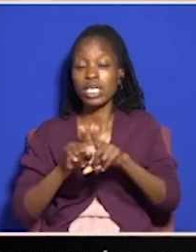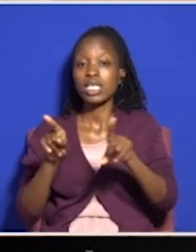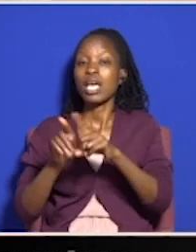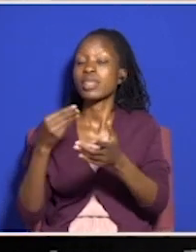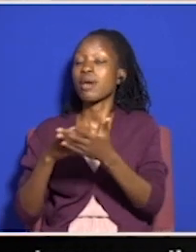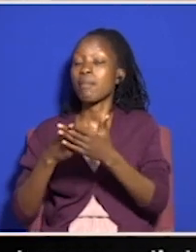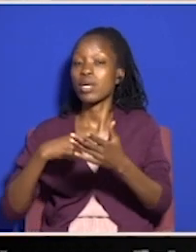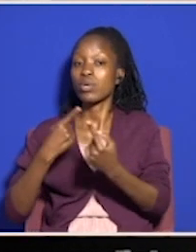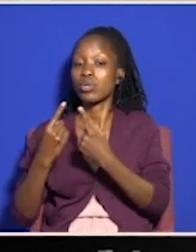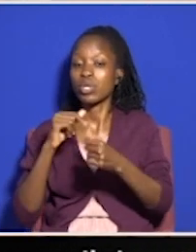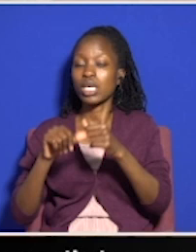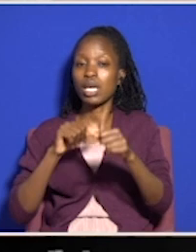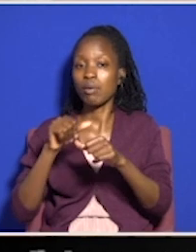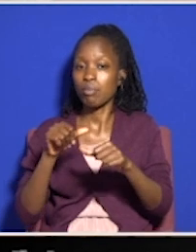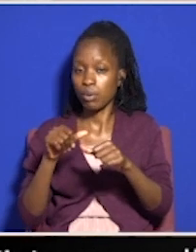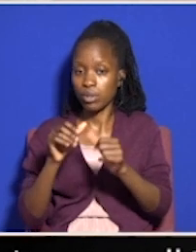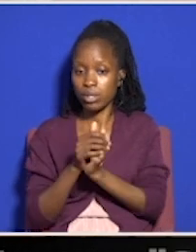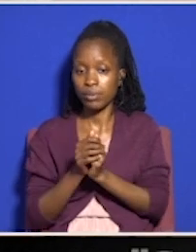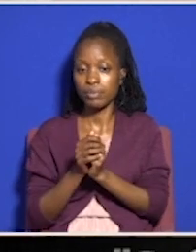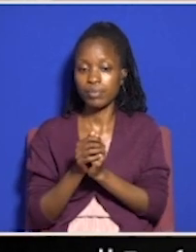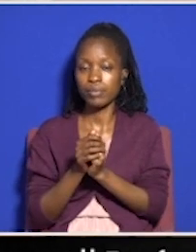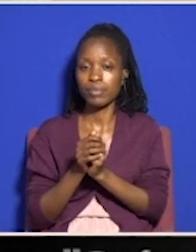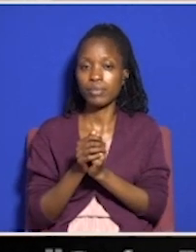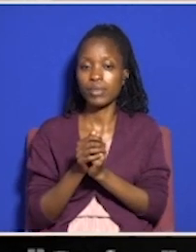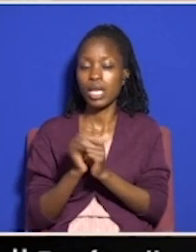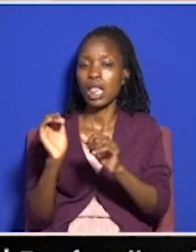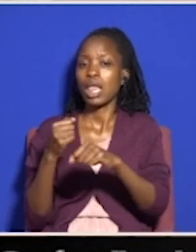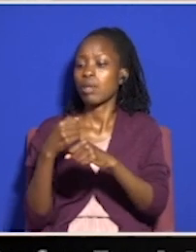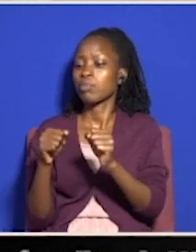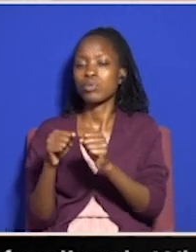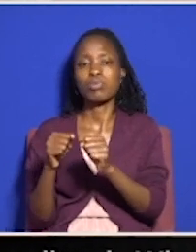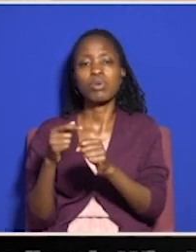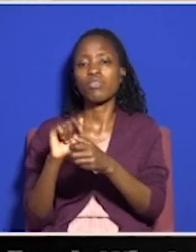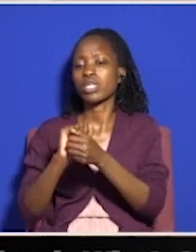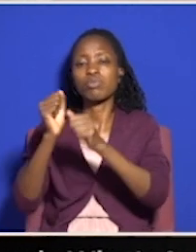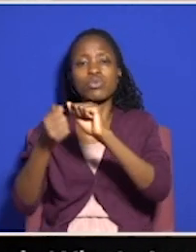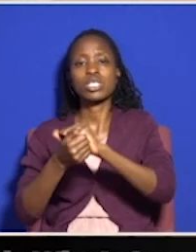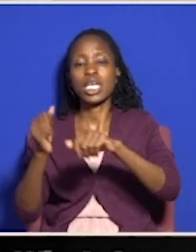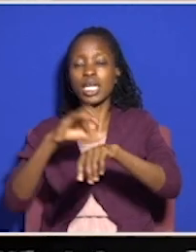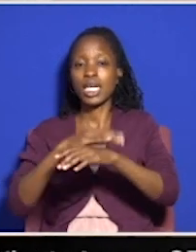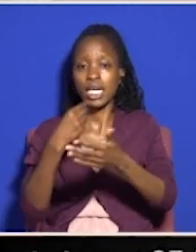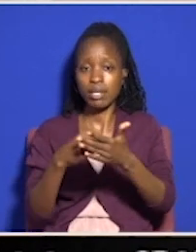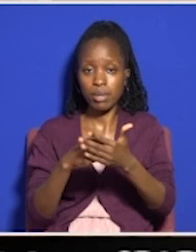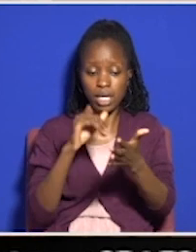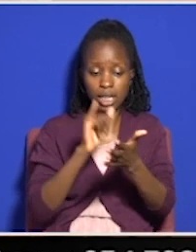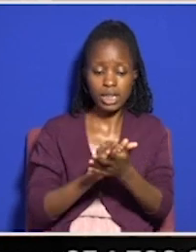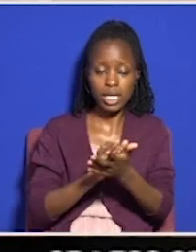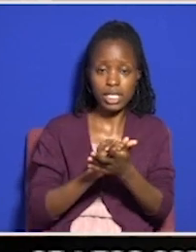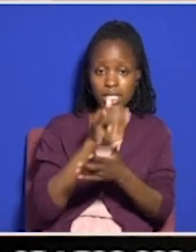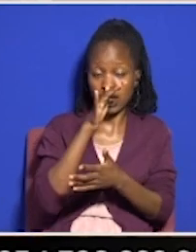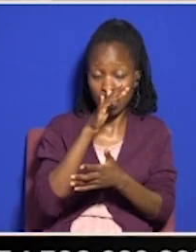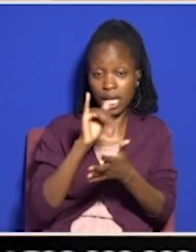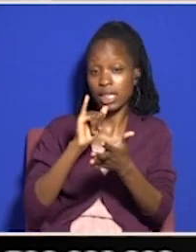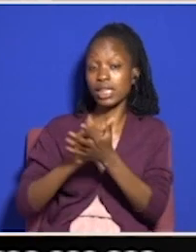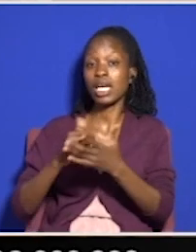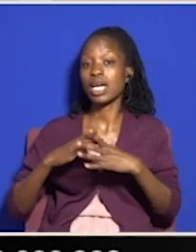talking about, it is highly likely that they will not be able to convert that into physical cash. That is a deception measure to allow for people